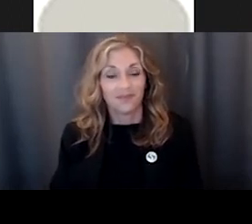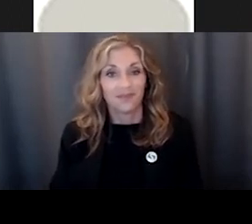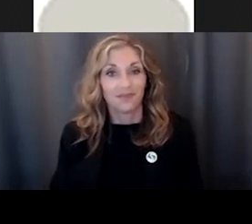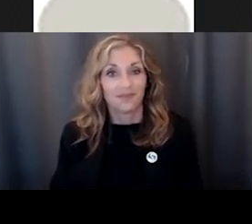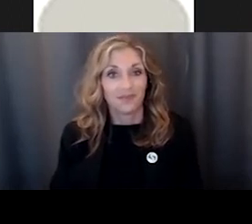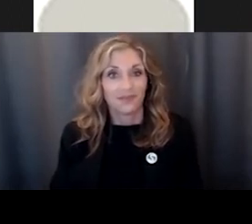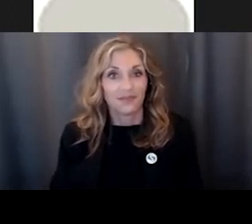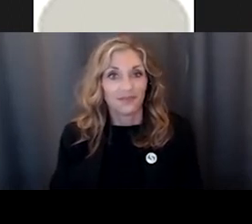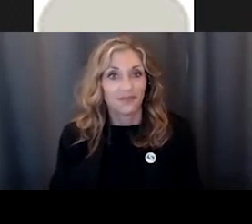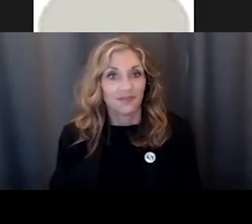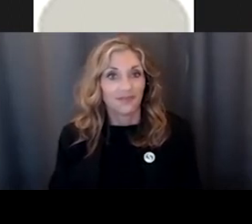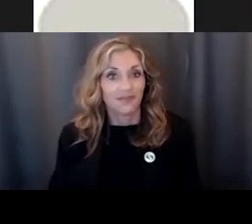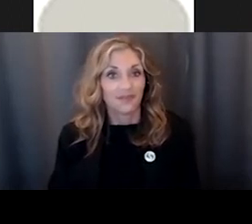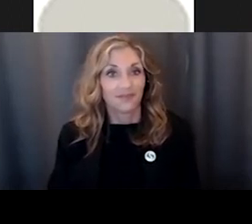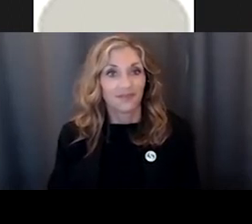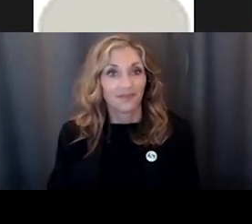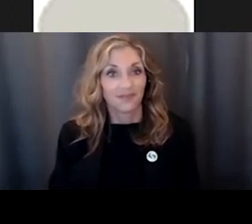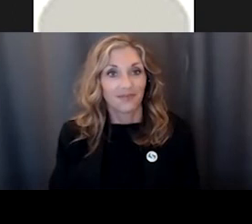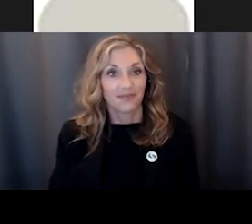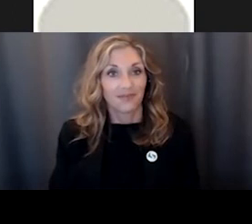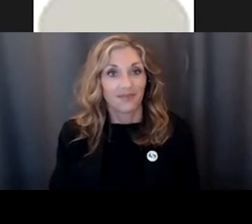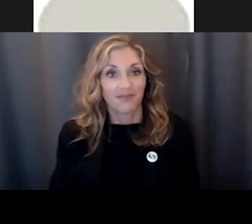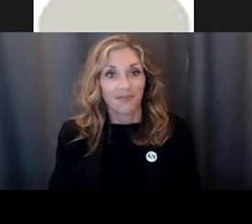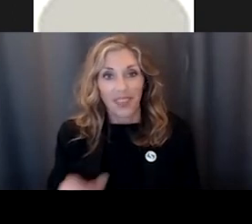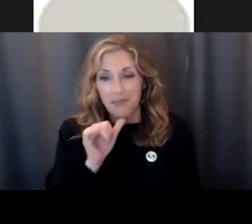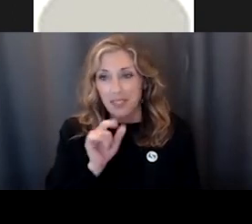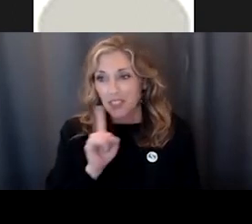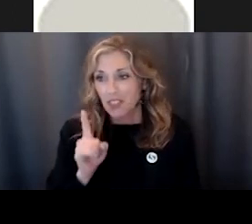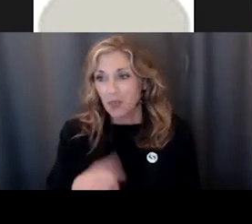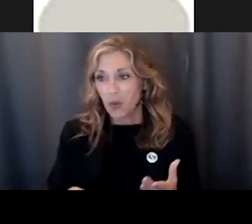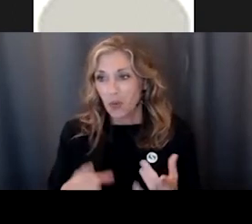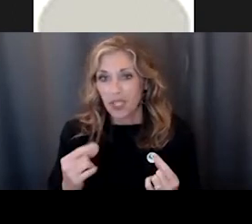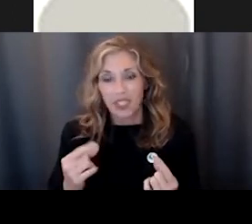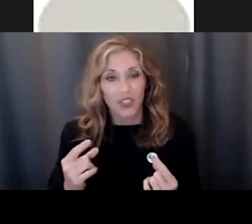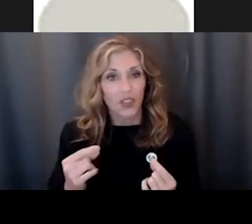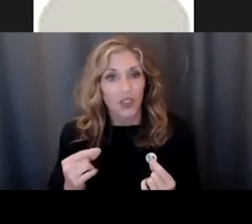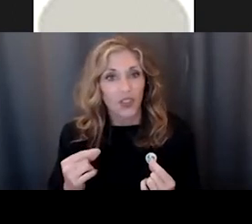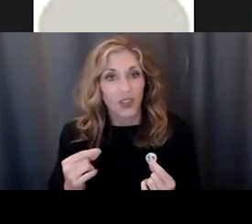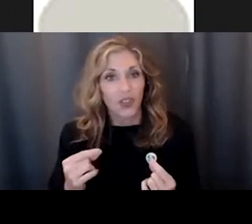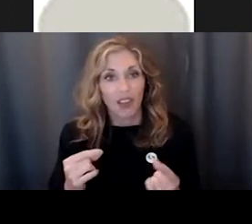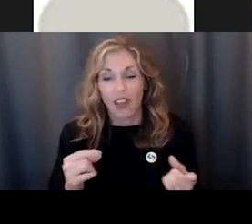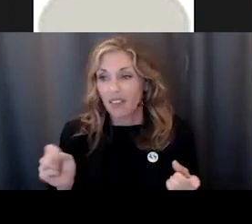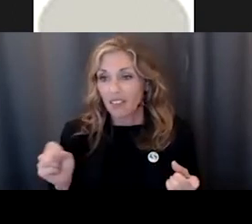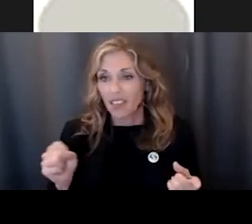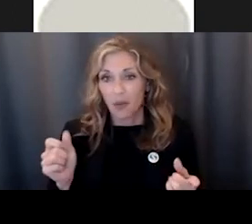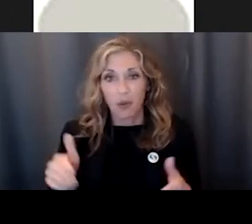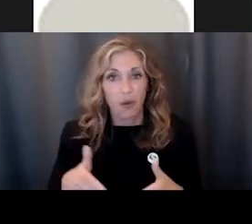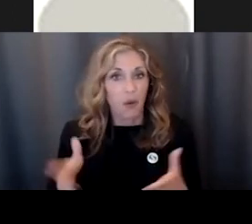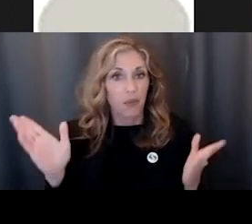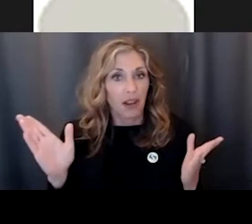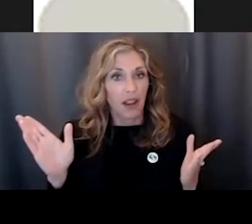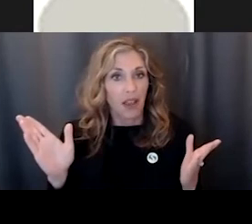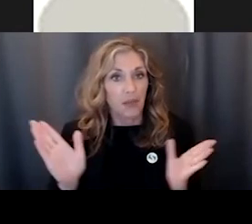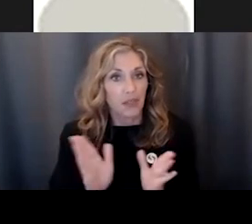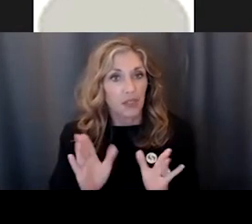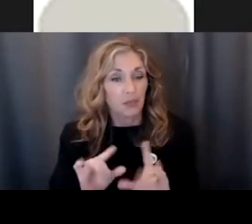Want me to facilitate this? Yeah, let's just open it up. I think because we're such a small group, if anybody wants to open up